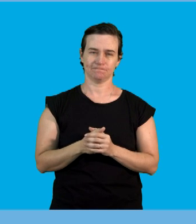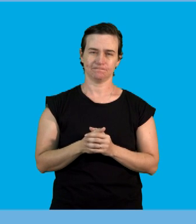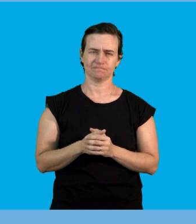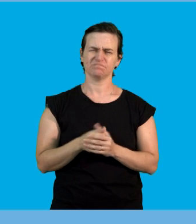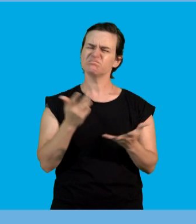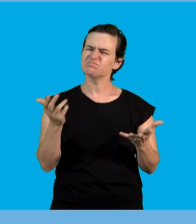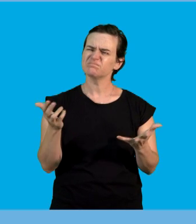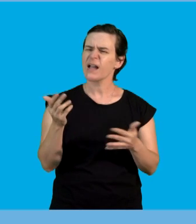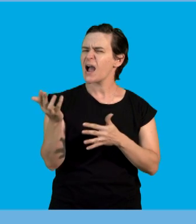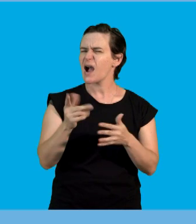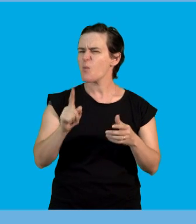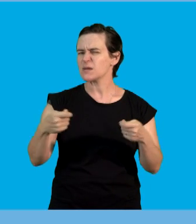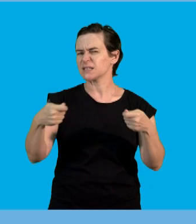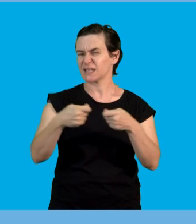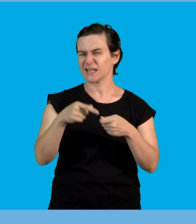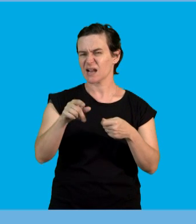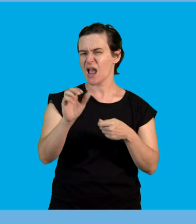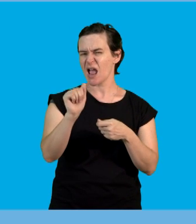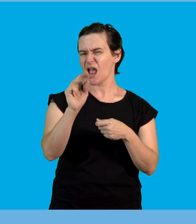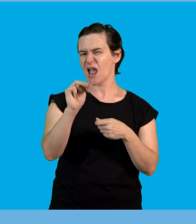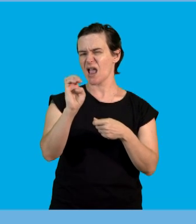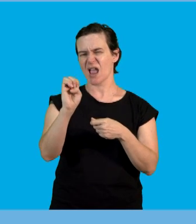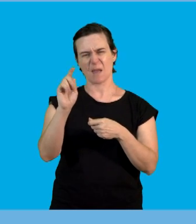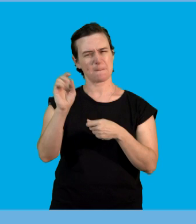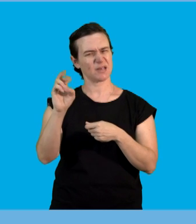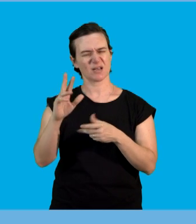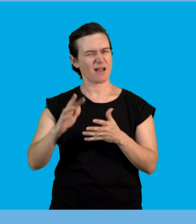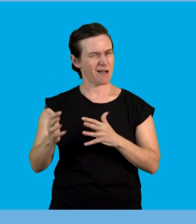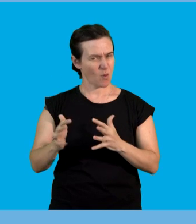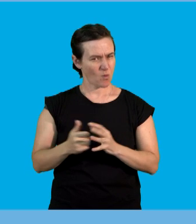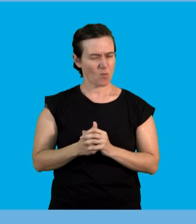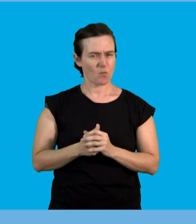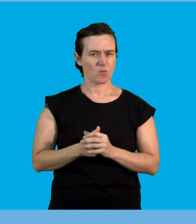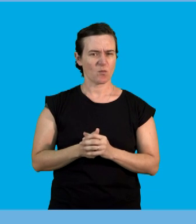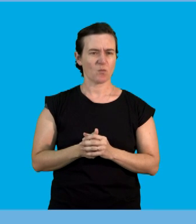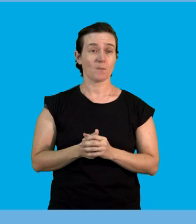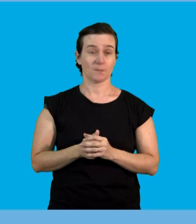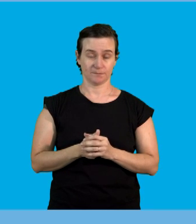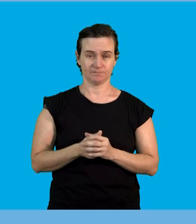diagram. So how should it be connected? It needs to be connected,